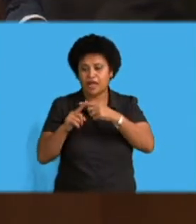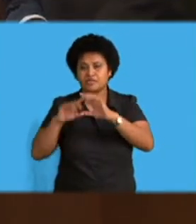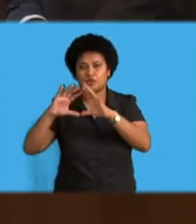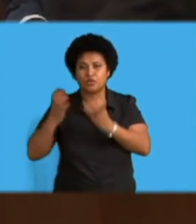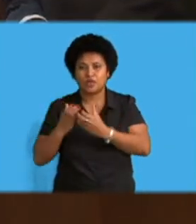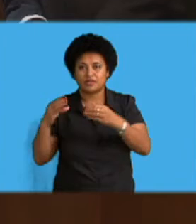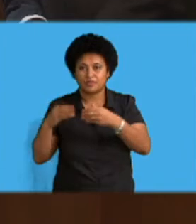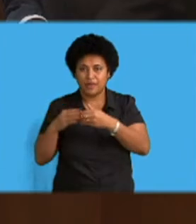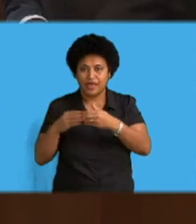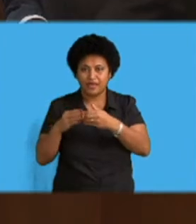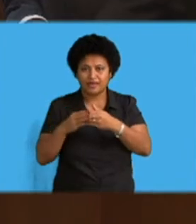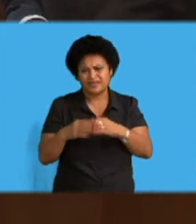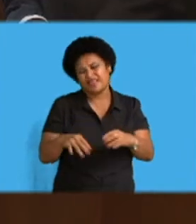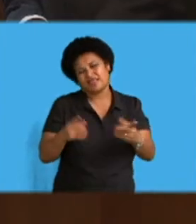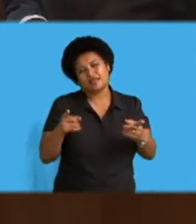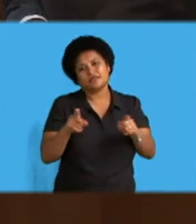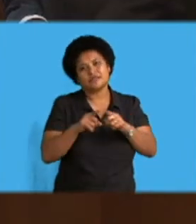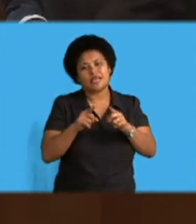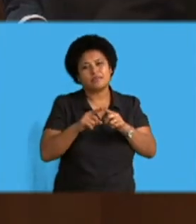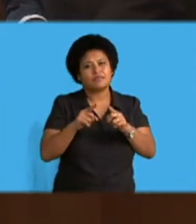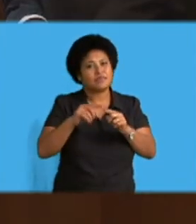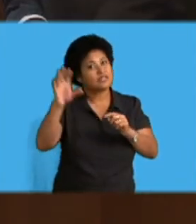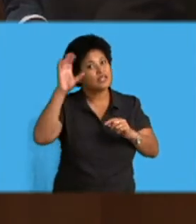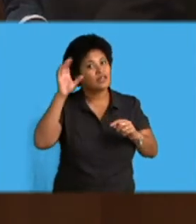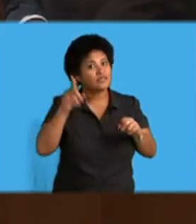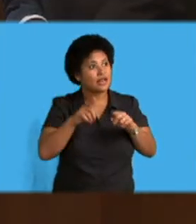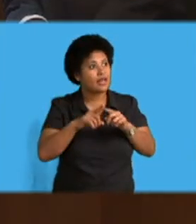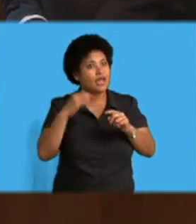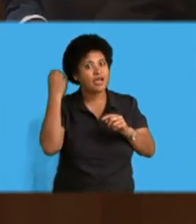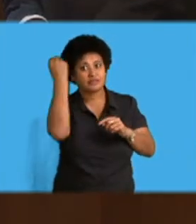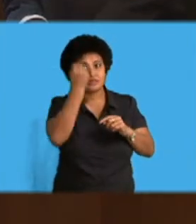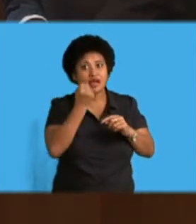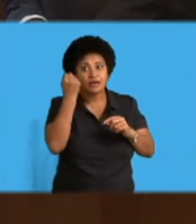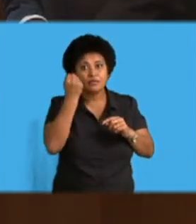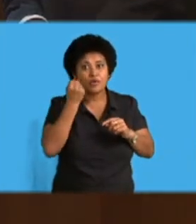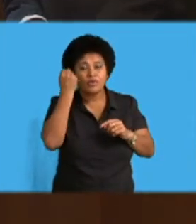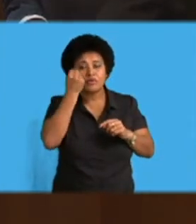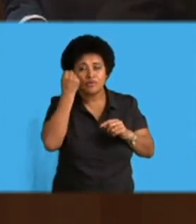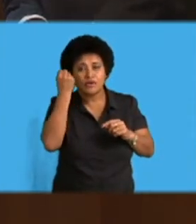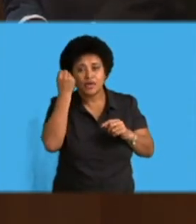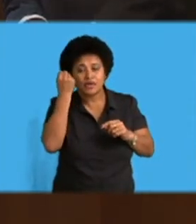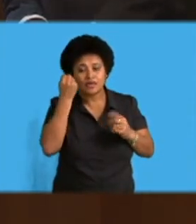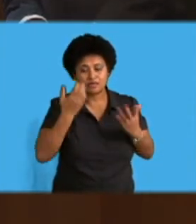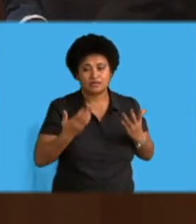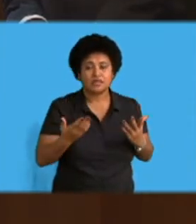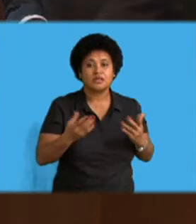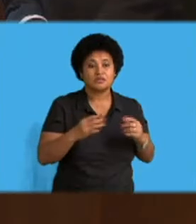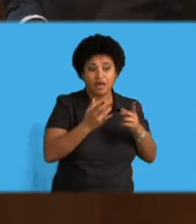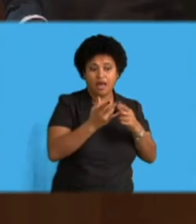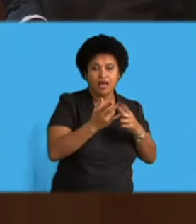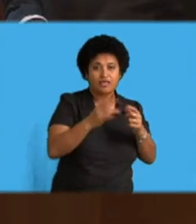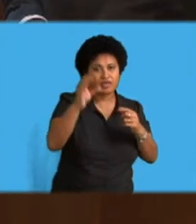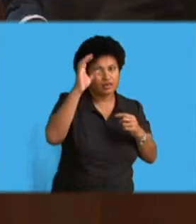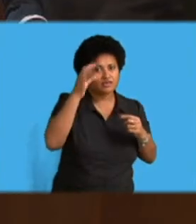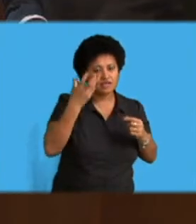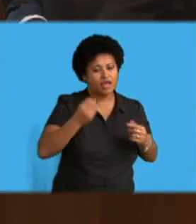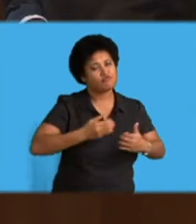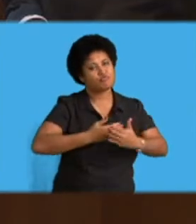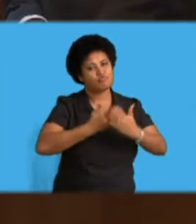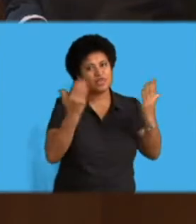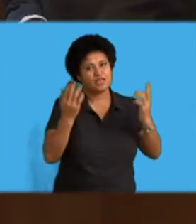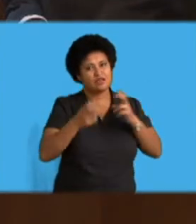impact in countries like Samoa, for example, perhaps to a lesser extent to ours, but the other Pacific Island countries actually face enormous problem because of